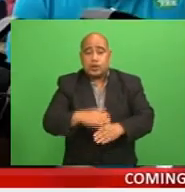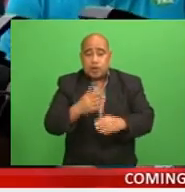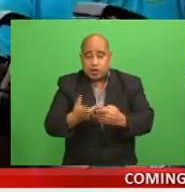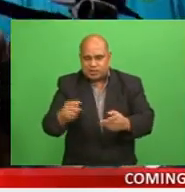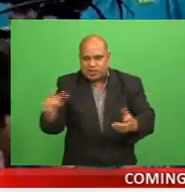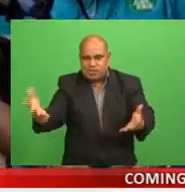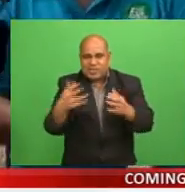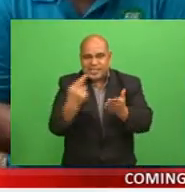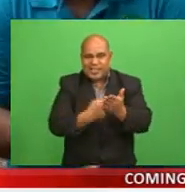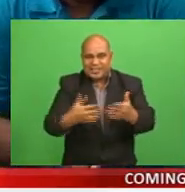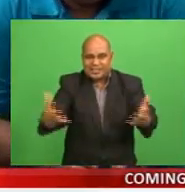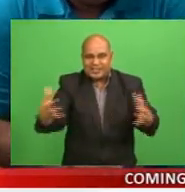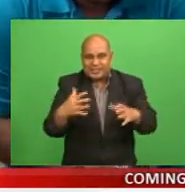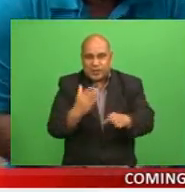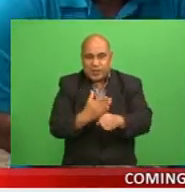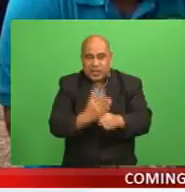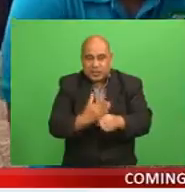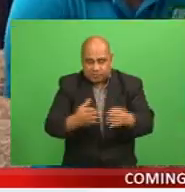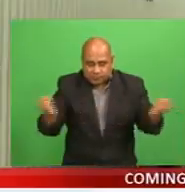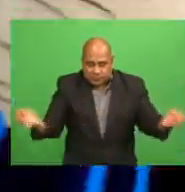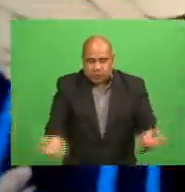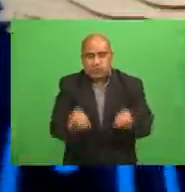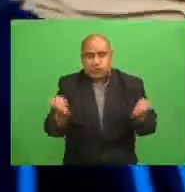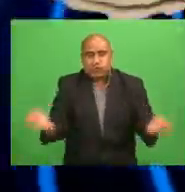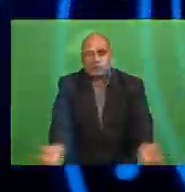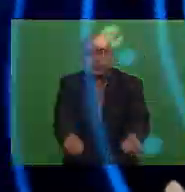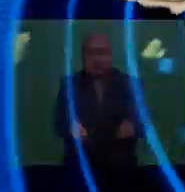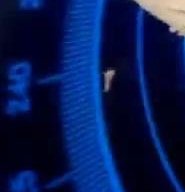rice industry. Stay with us.